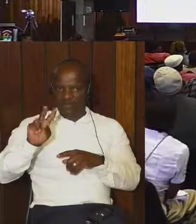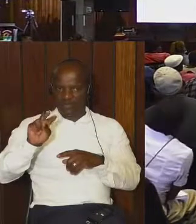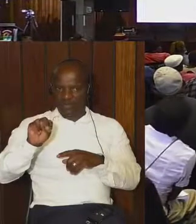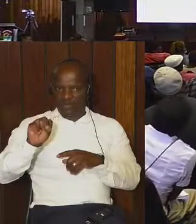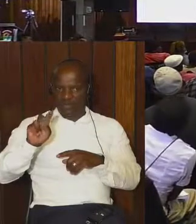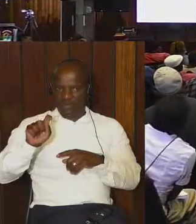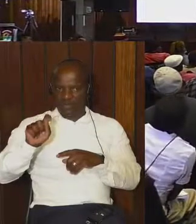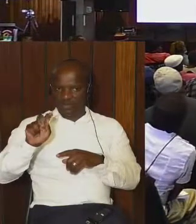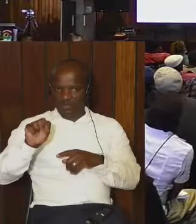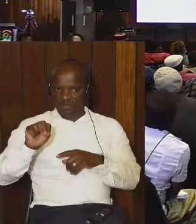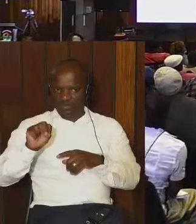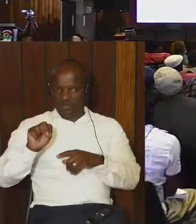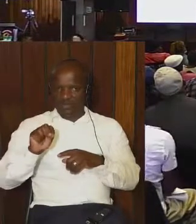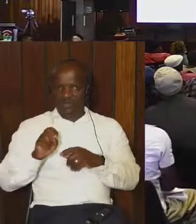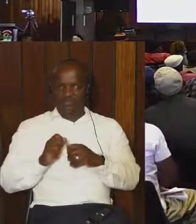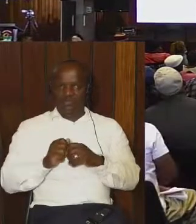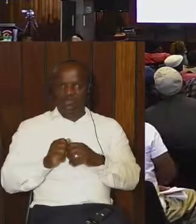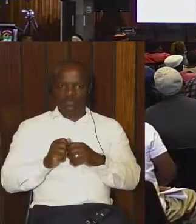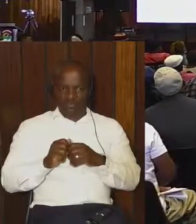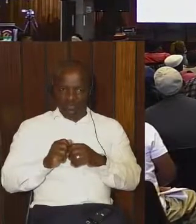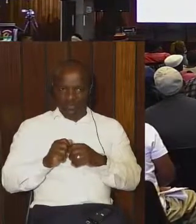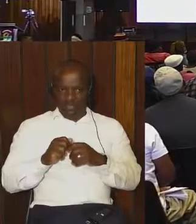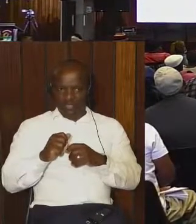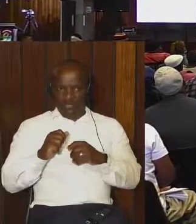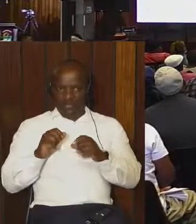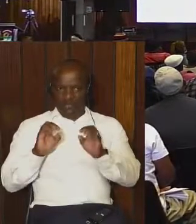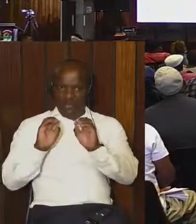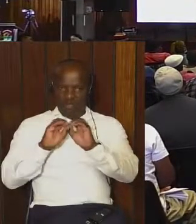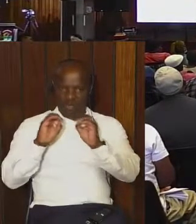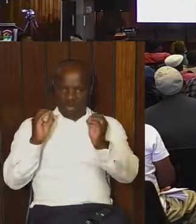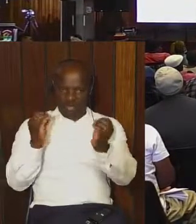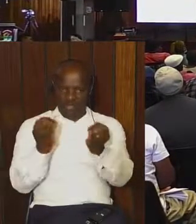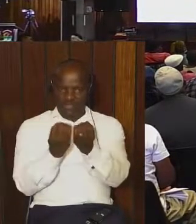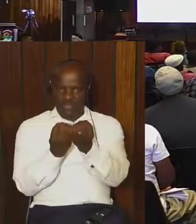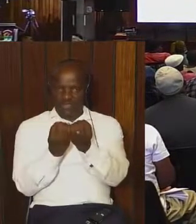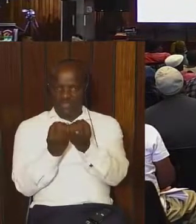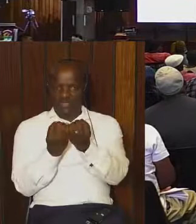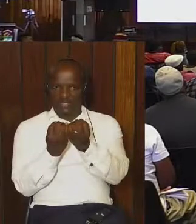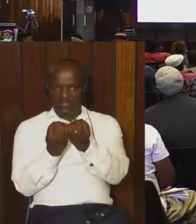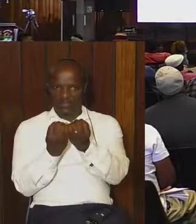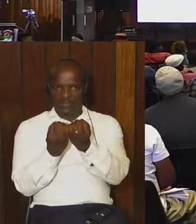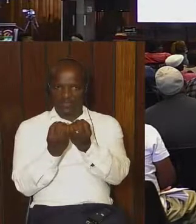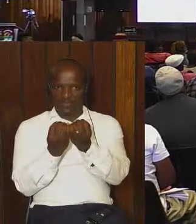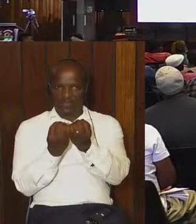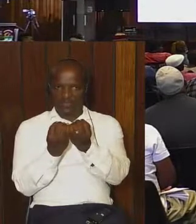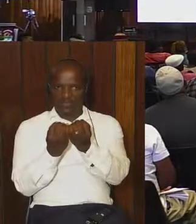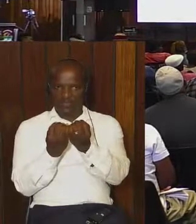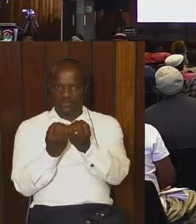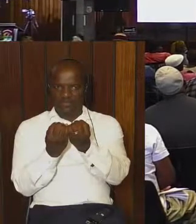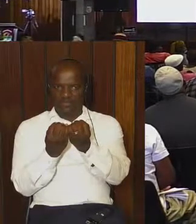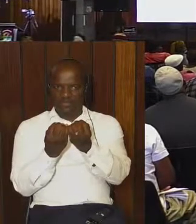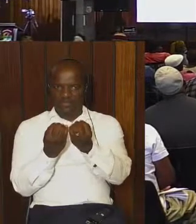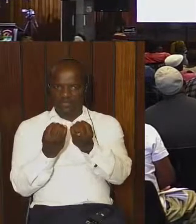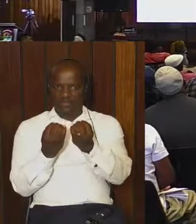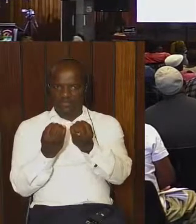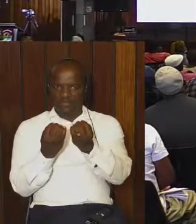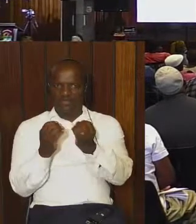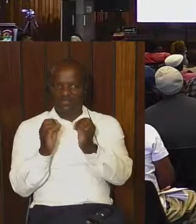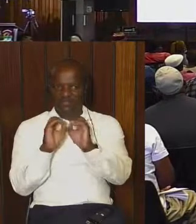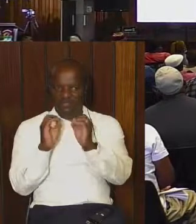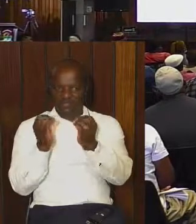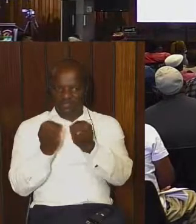Buyani Sirisimnyama, which is an organization that deals with, guess what, virginity testing. My